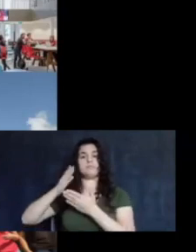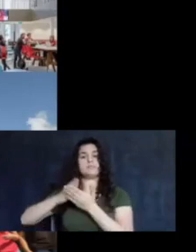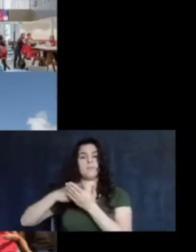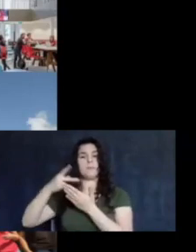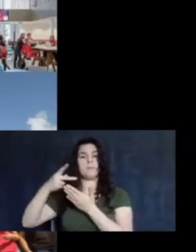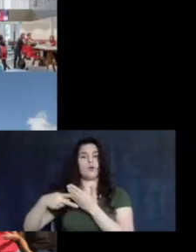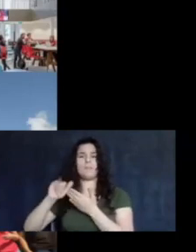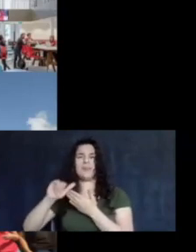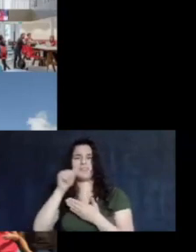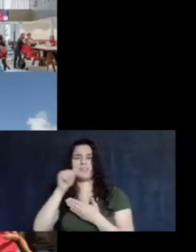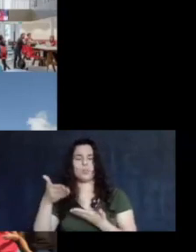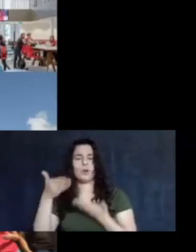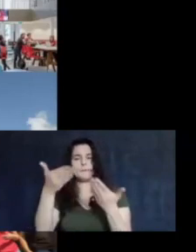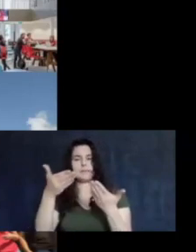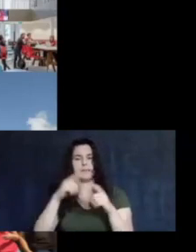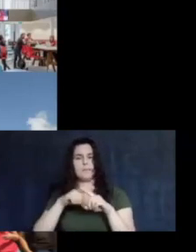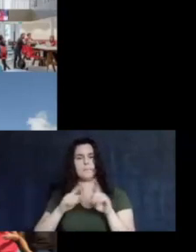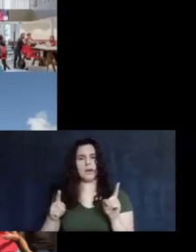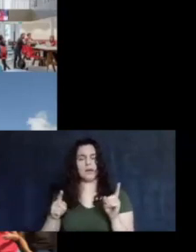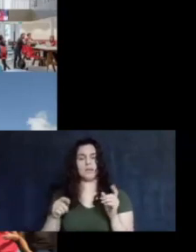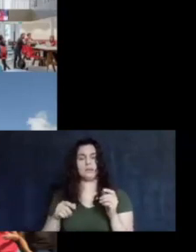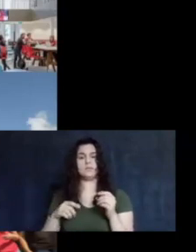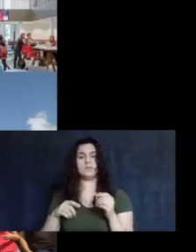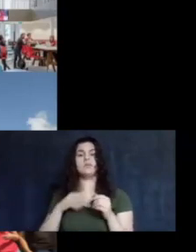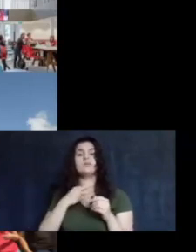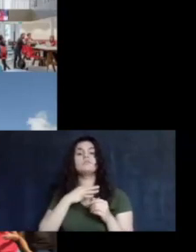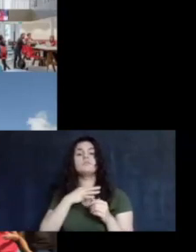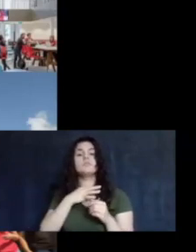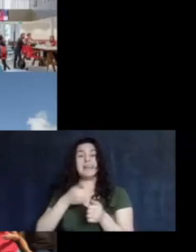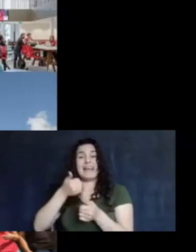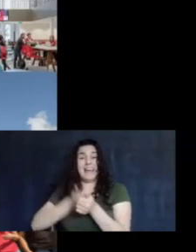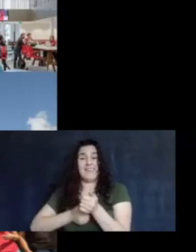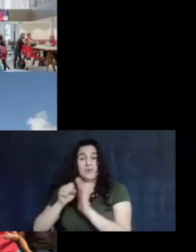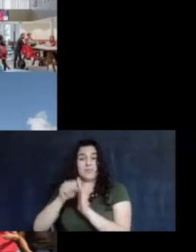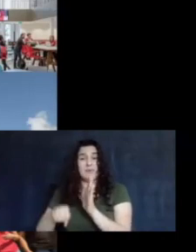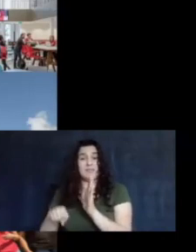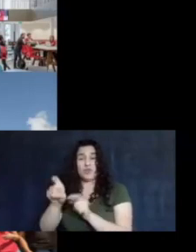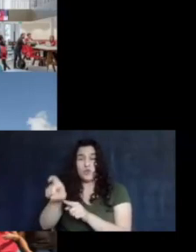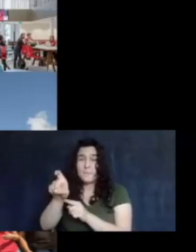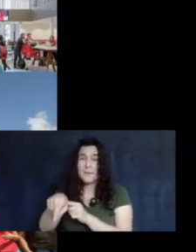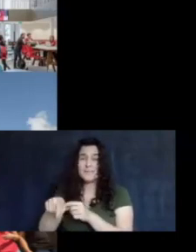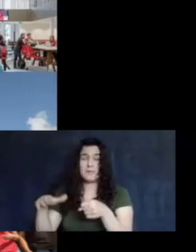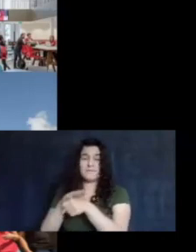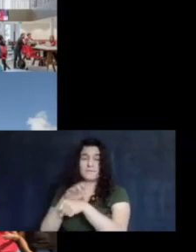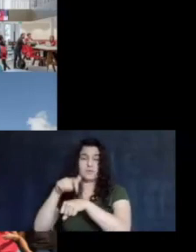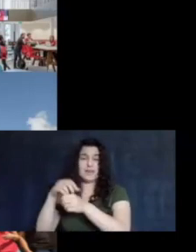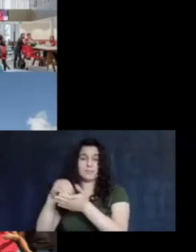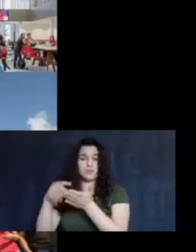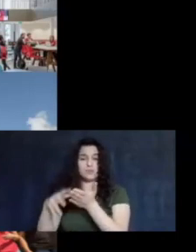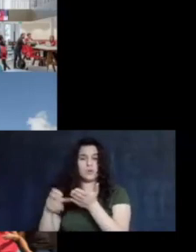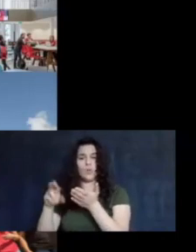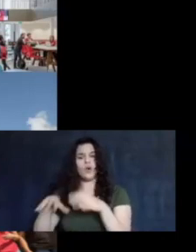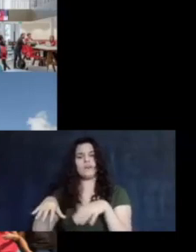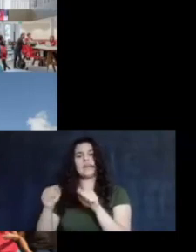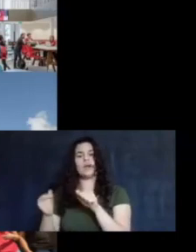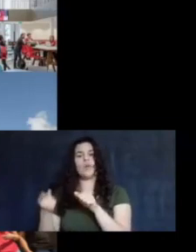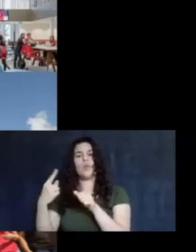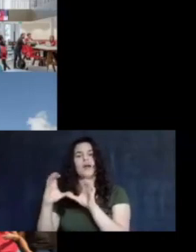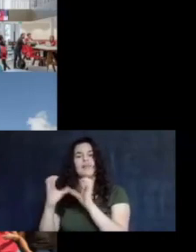program. But do you have to be a full-time student each time, or maybe can you like take one class? You know, if you have a lot going on, can